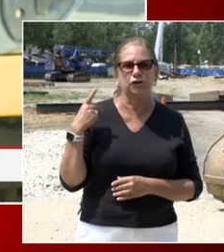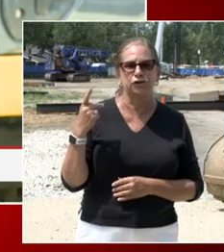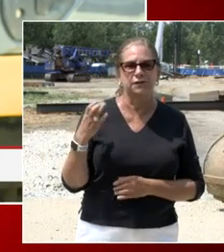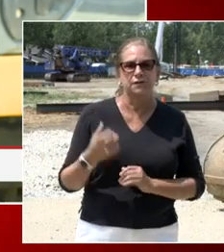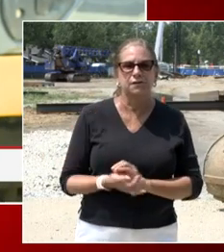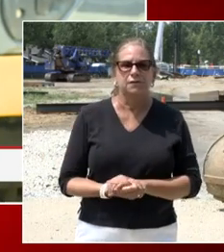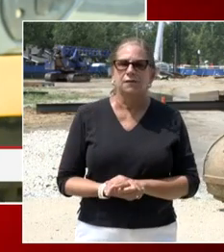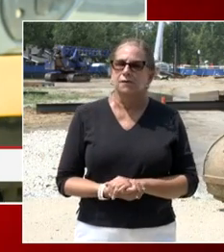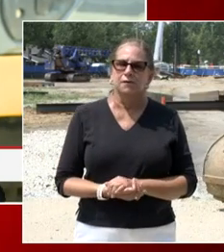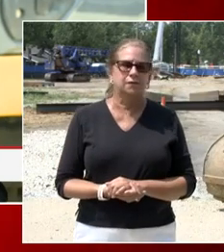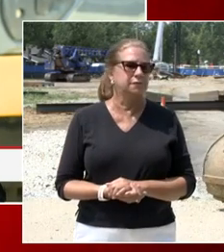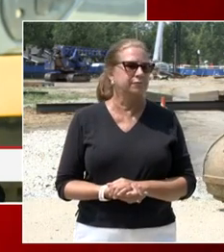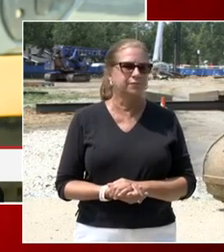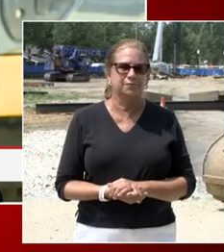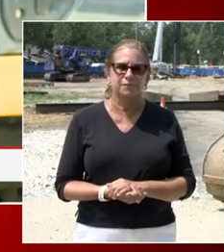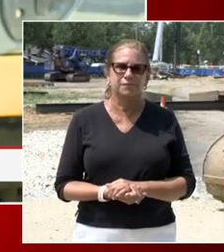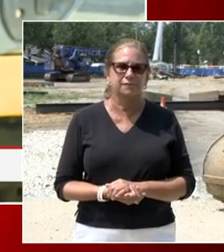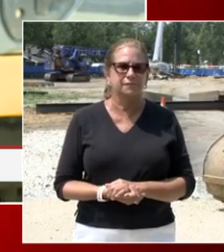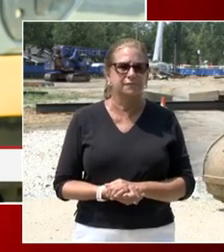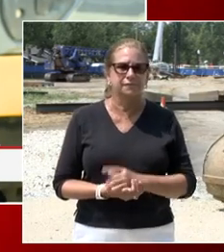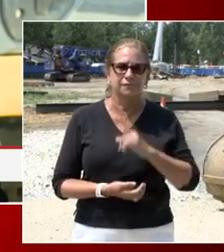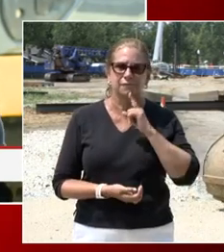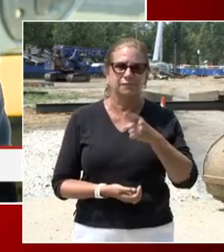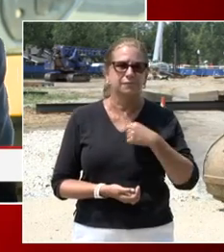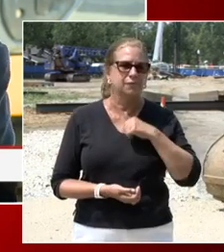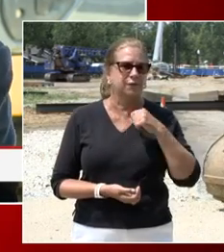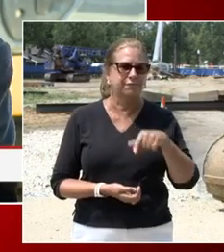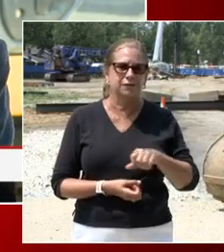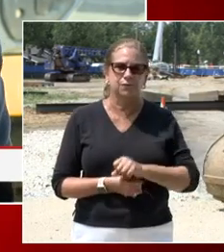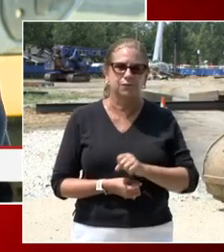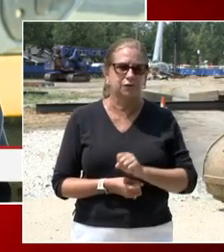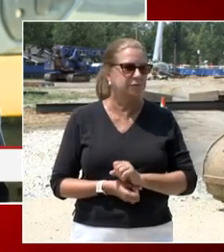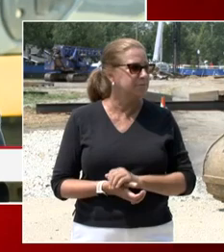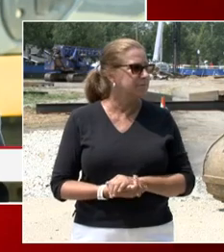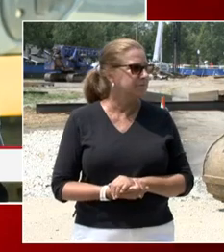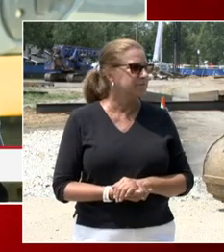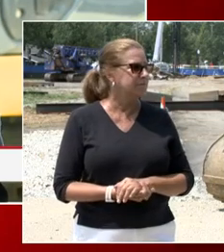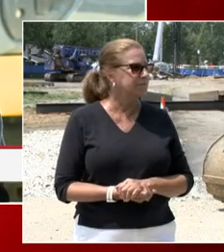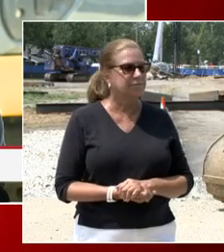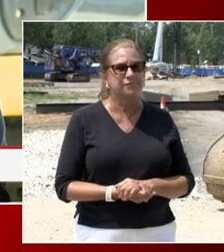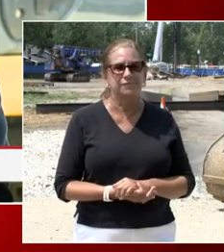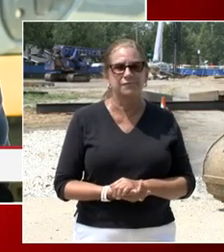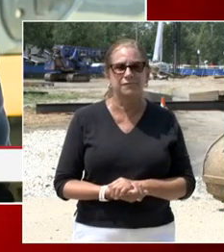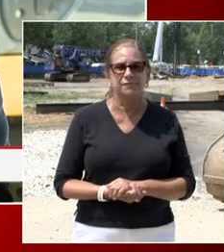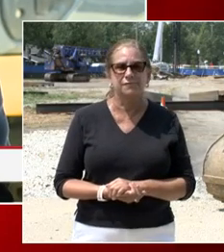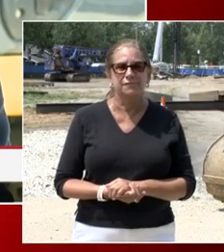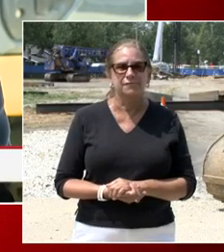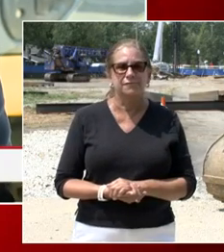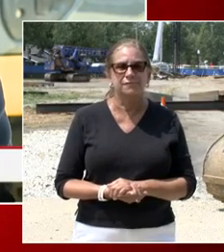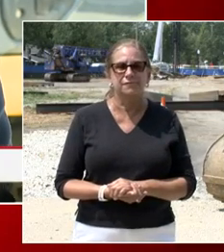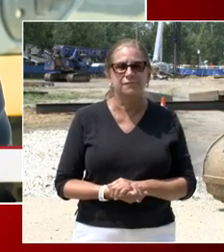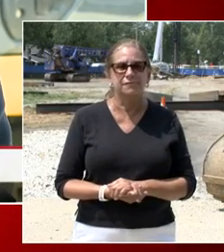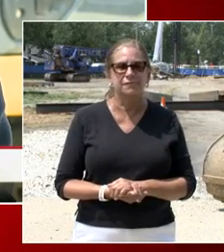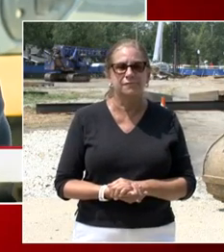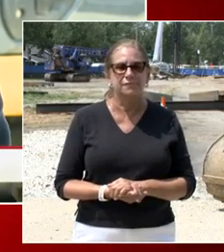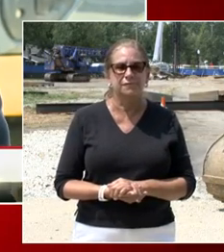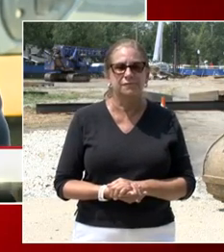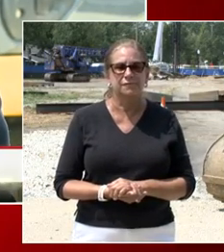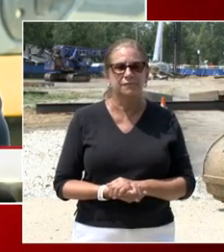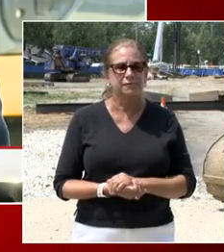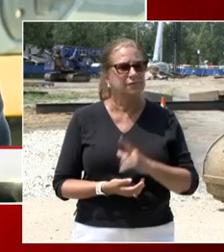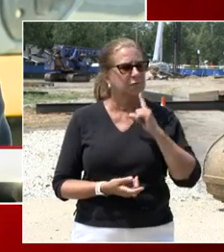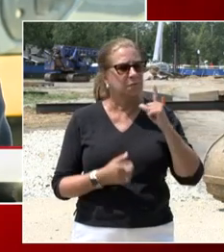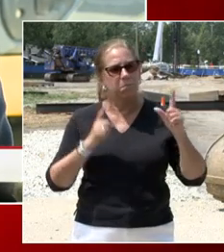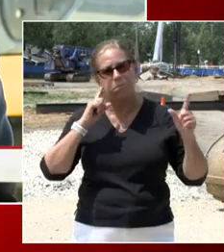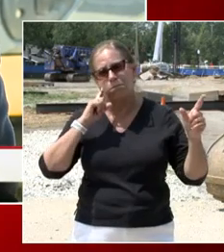extremely proud of this endeavor. This space is about more than a building. It's the realization of a bold vision to bring quality healthcare and